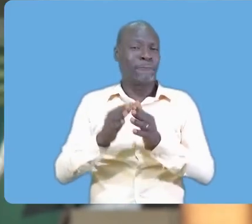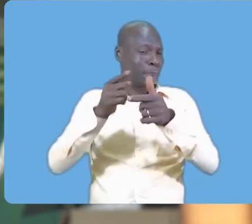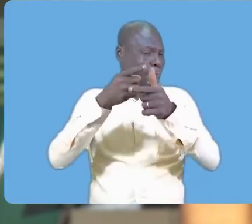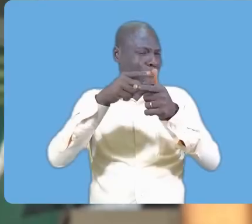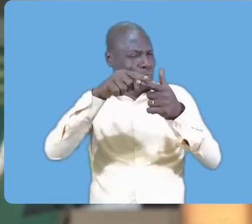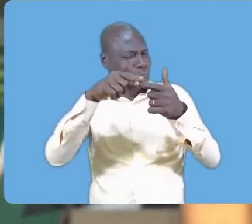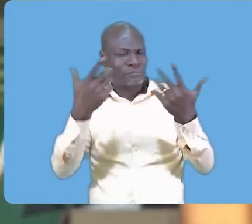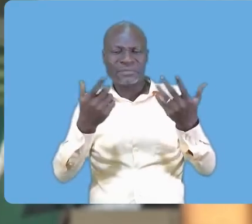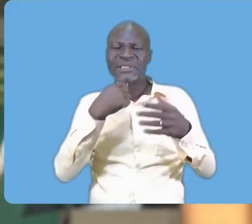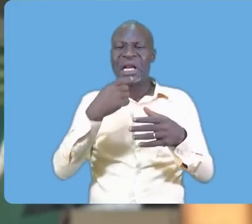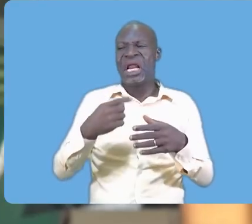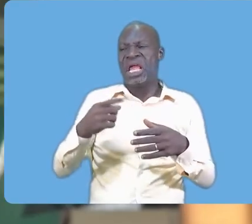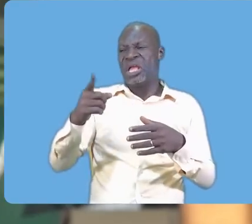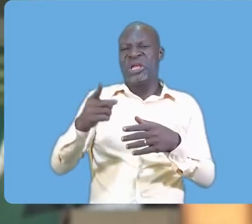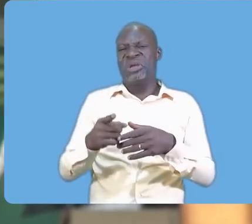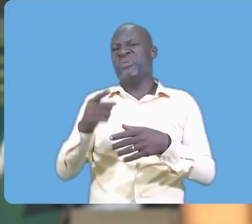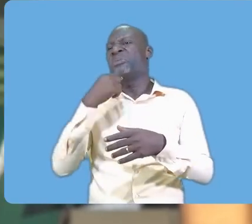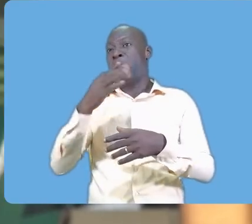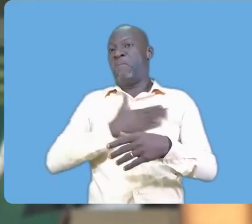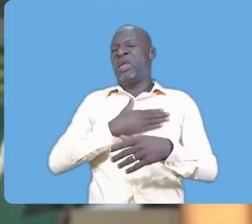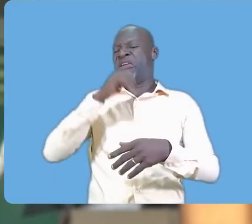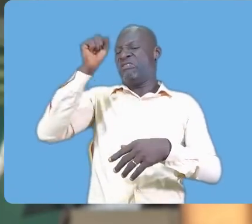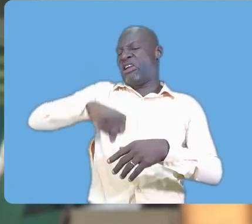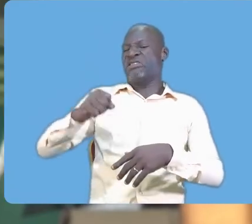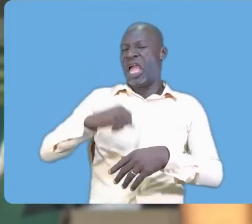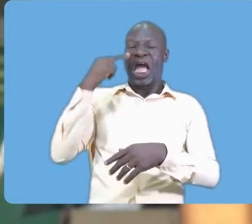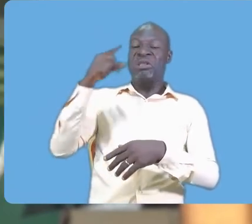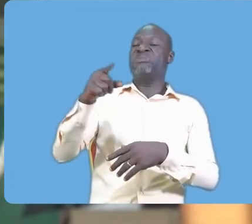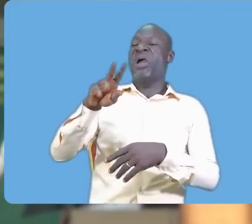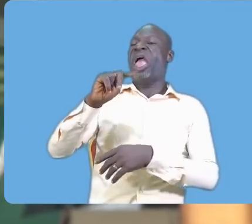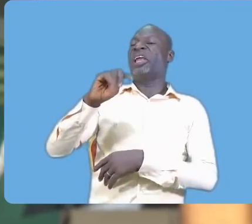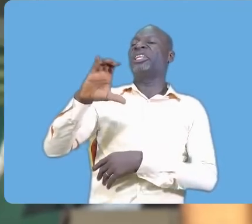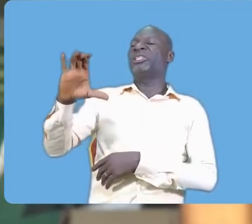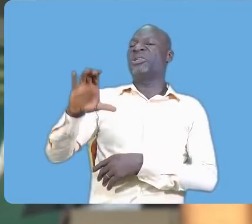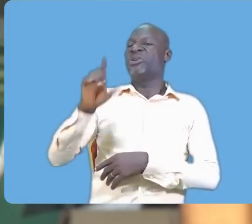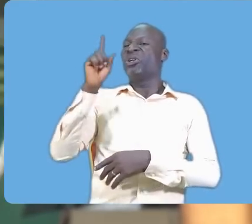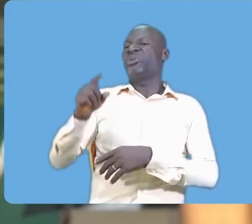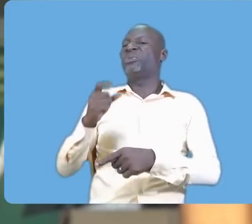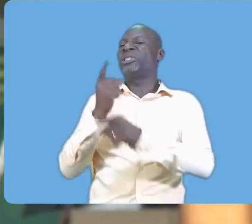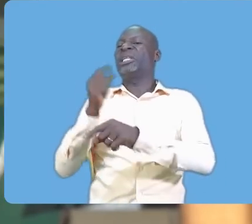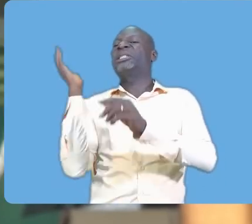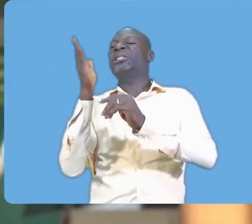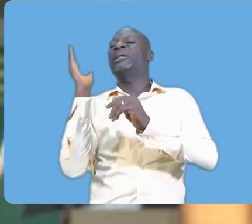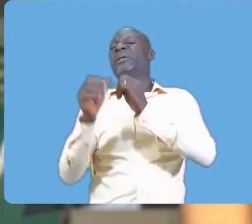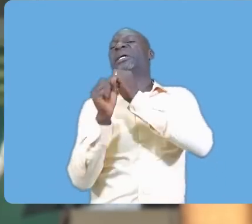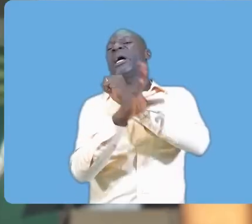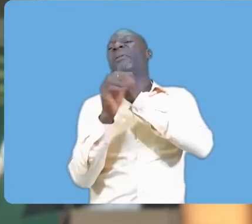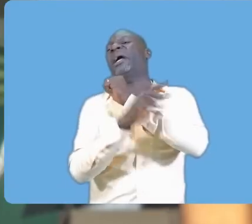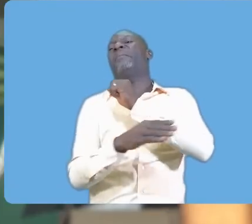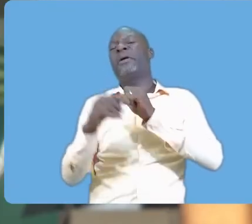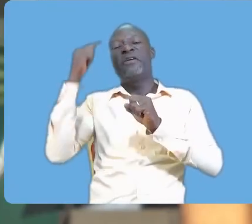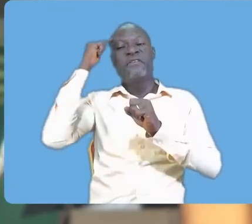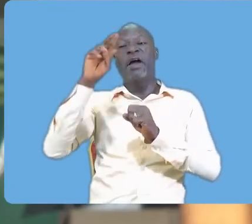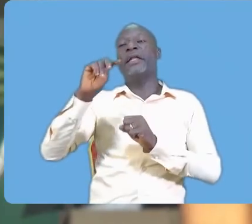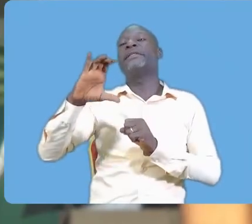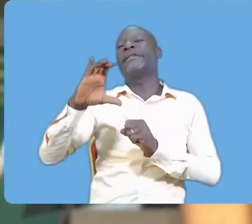se ene ma hu se wo ye NDC ni pa wo ba be ye campaign e de ma NDC fo Nigeria fo